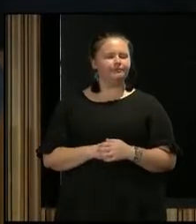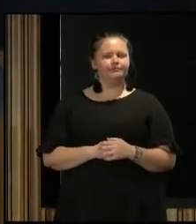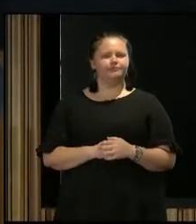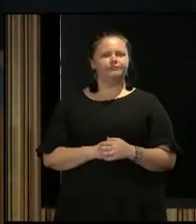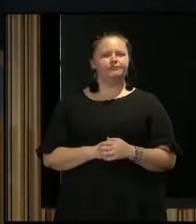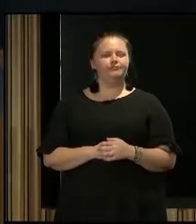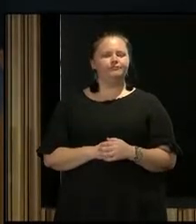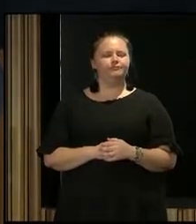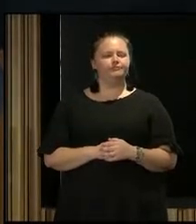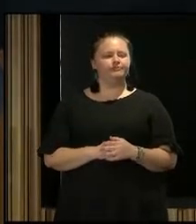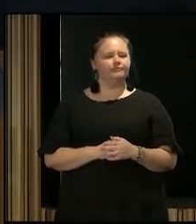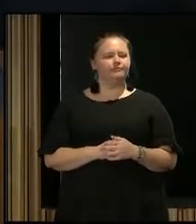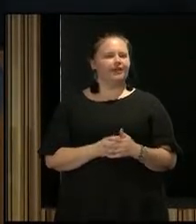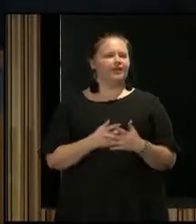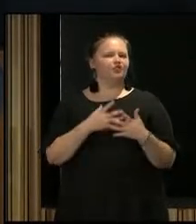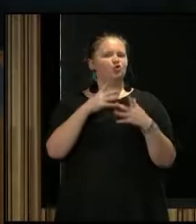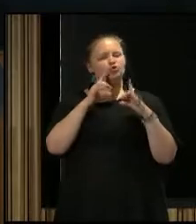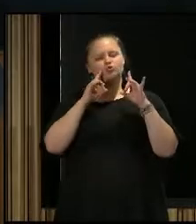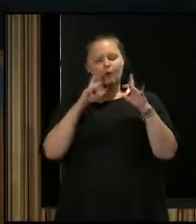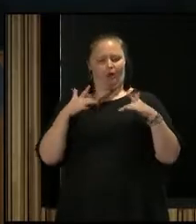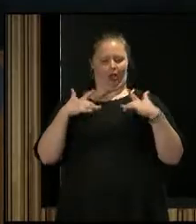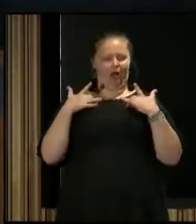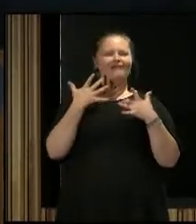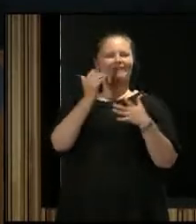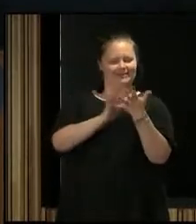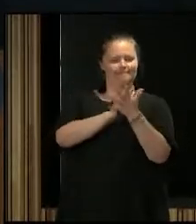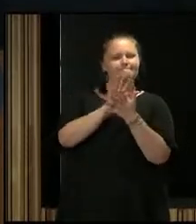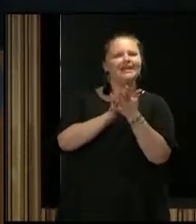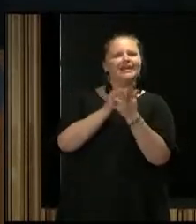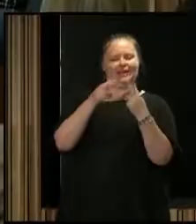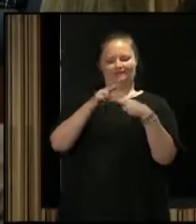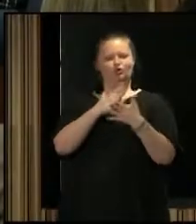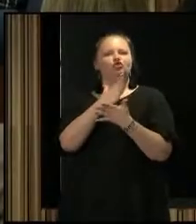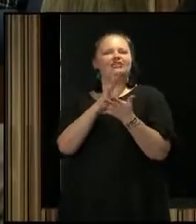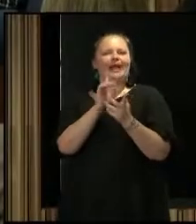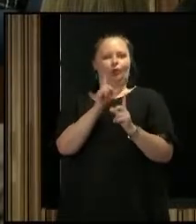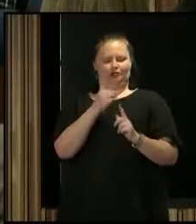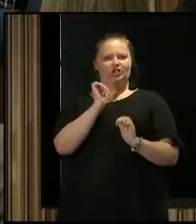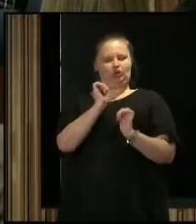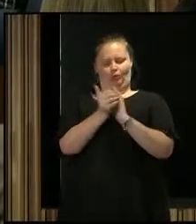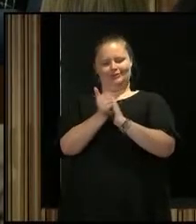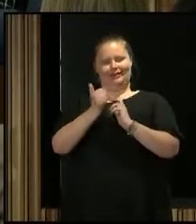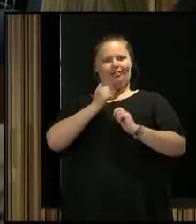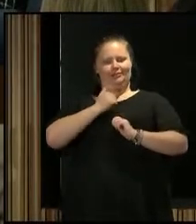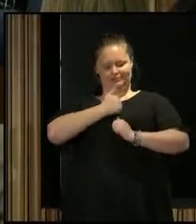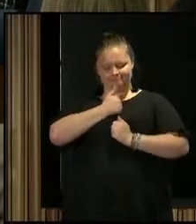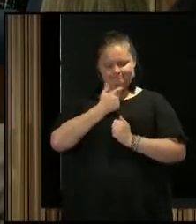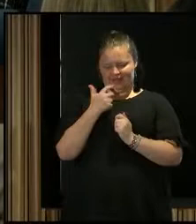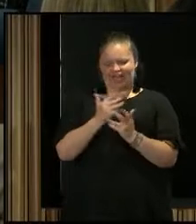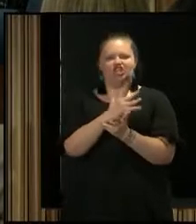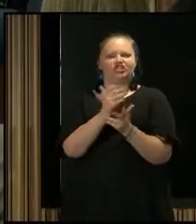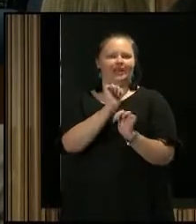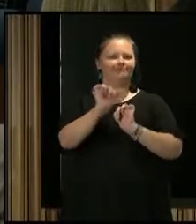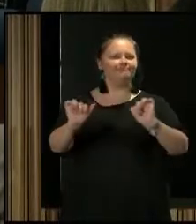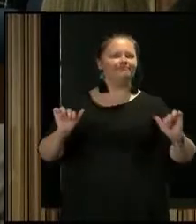life has meaning when you share what you have with others. I think that's a really nice thing that I've learned from them. And I think that's the